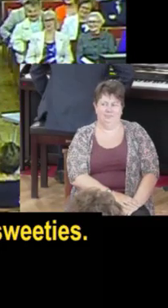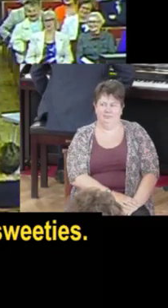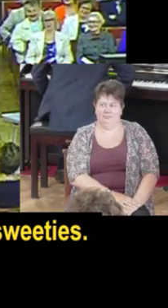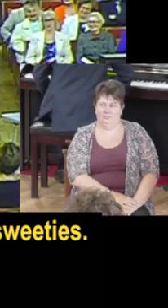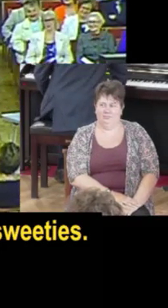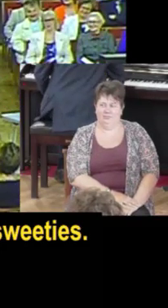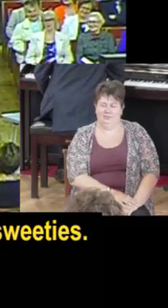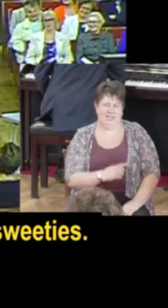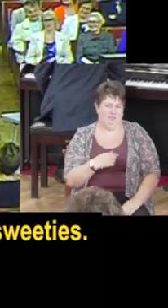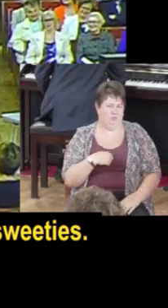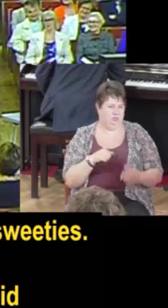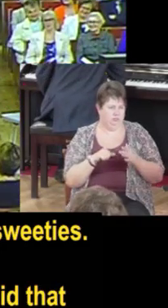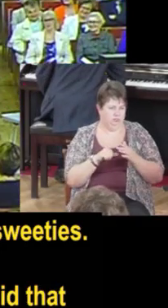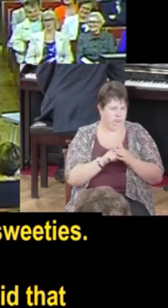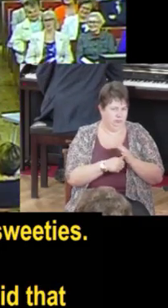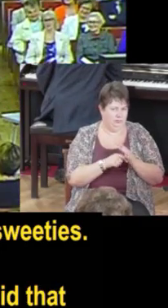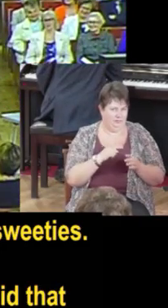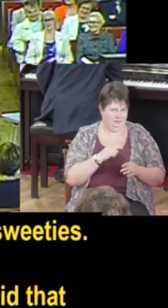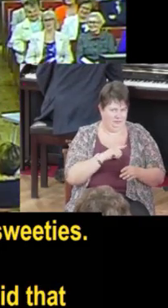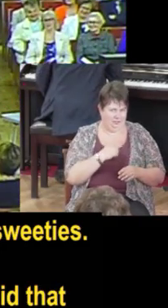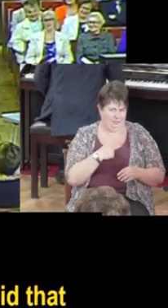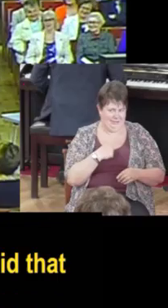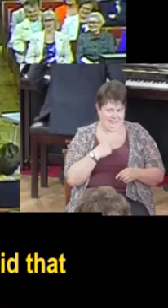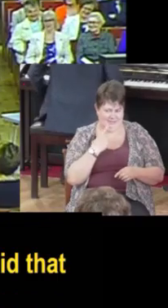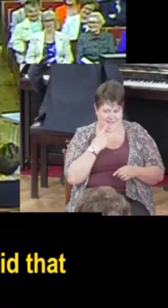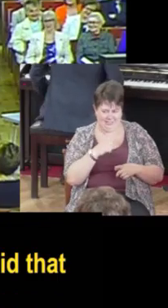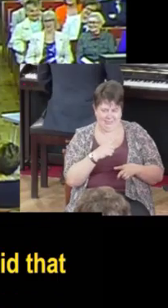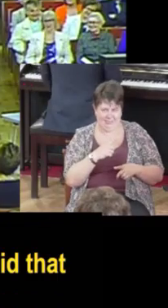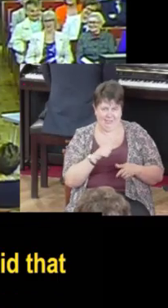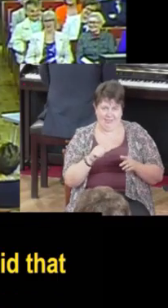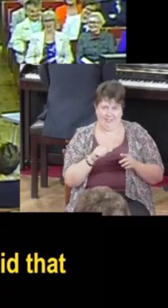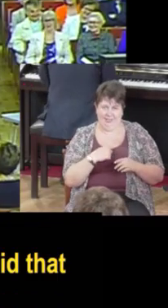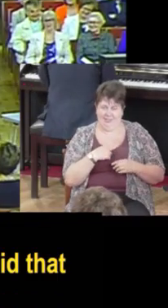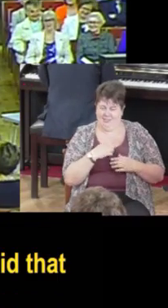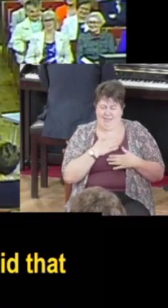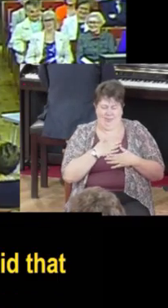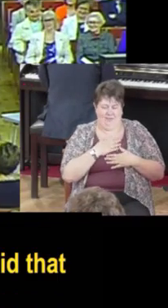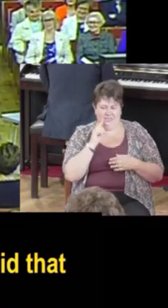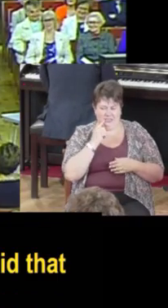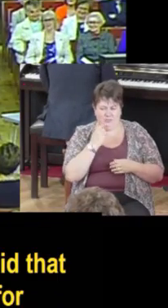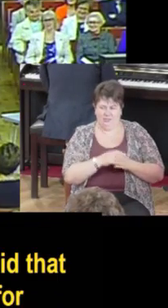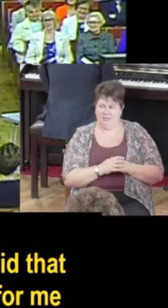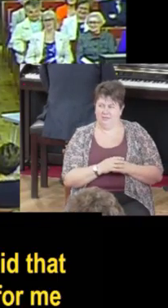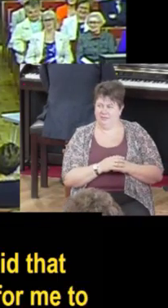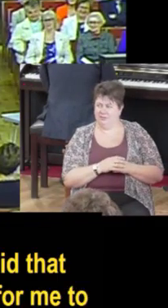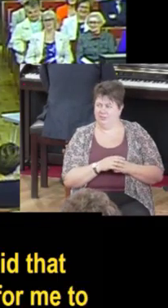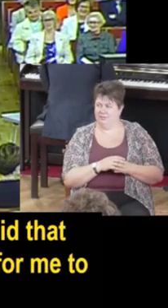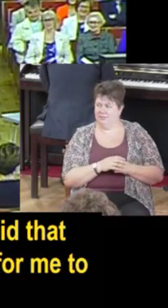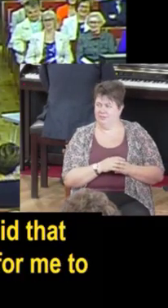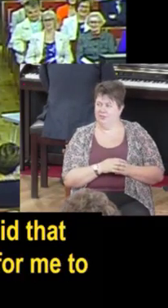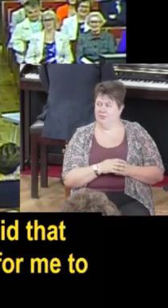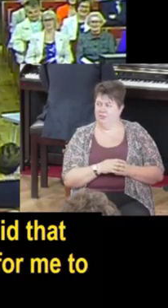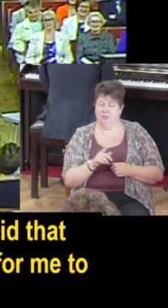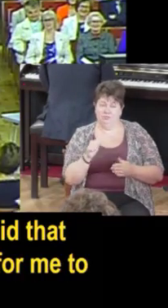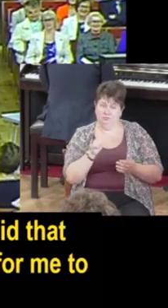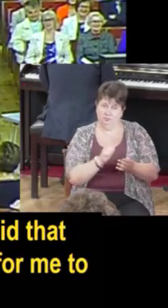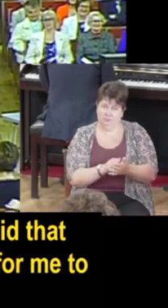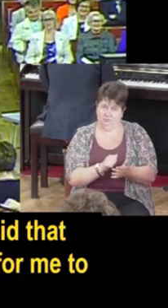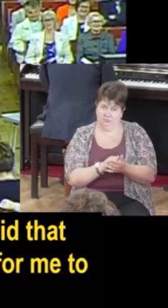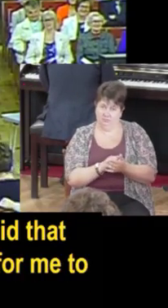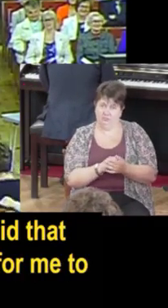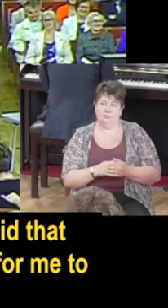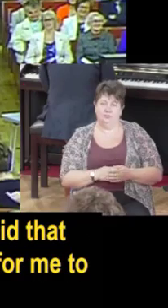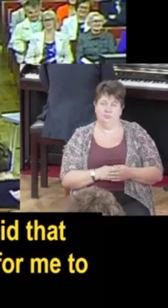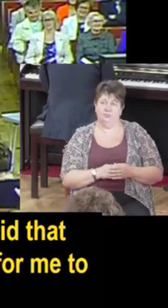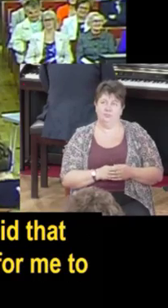have been a really hard thing for me to say, an even harder thing to do, because I like my sweeties, but I'm sure so do you. But you're absolutely